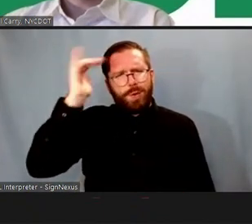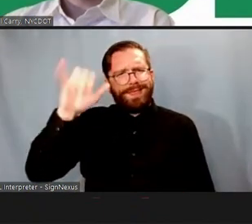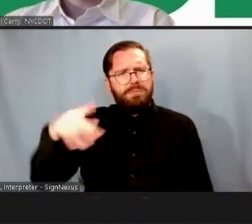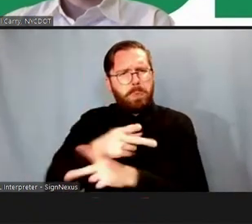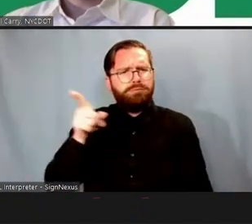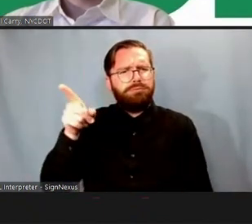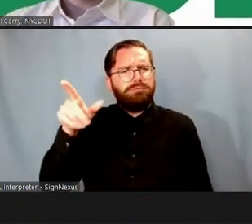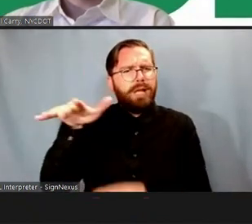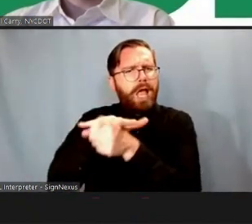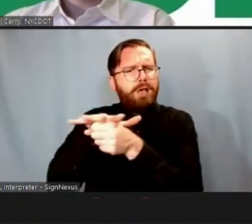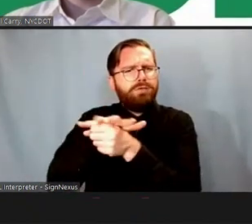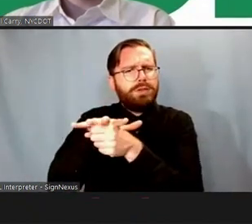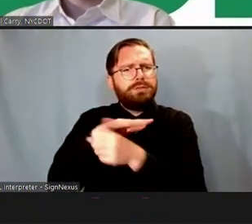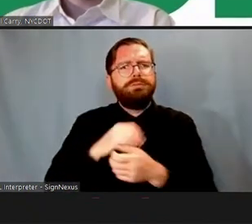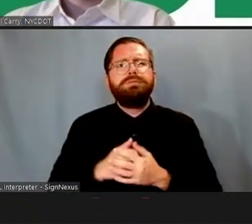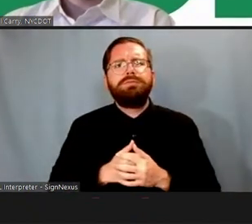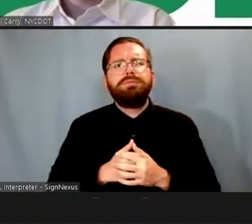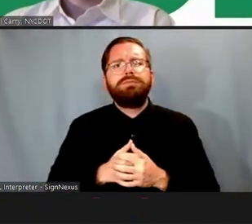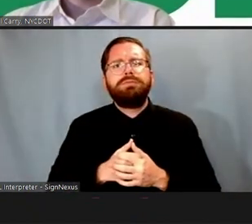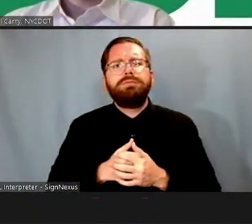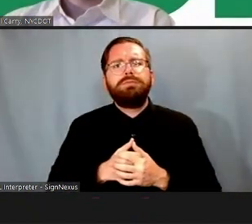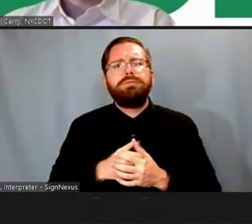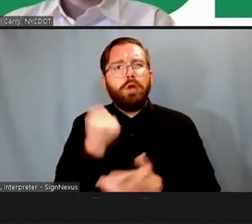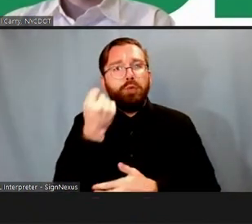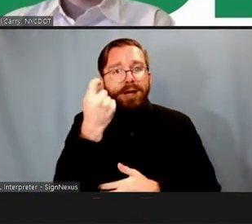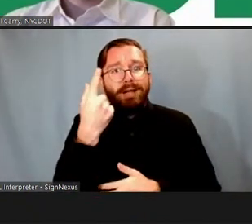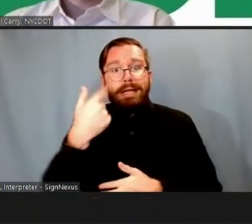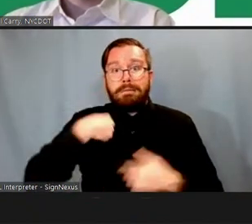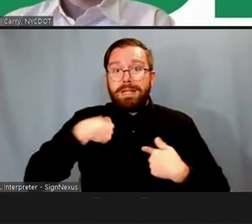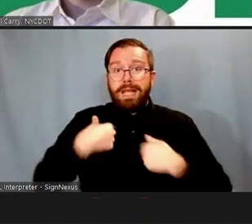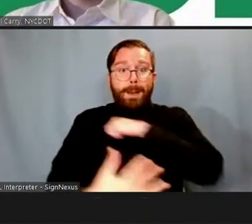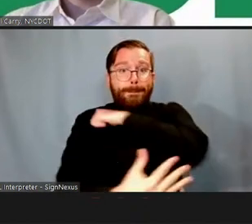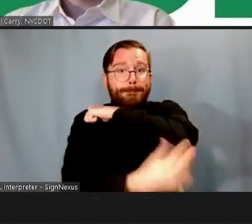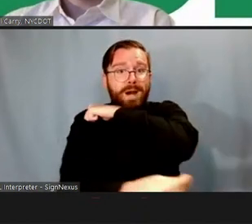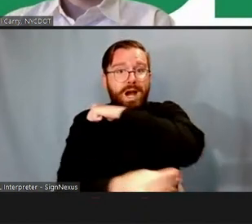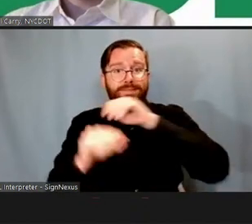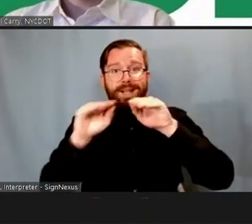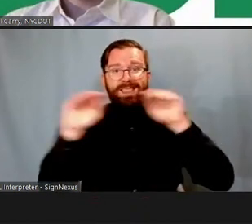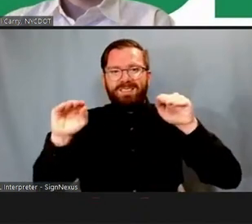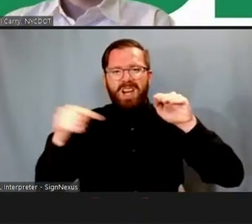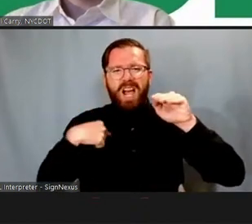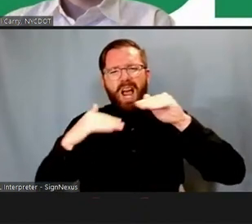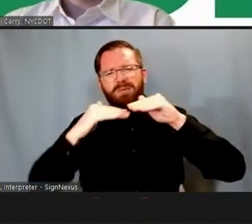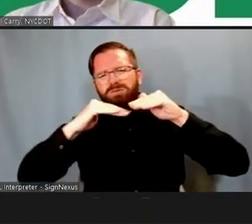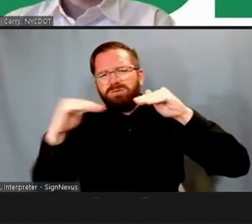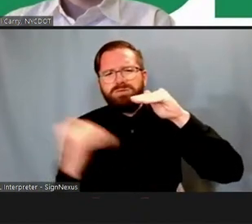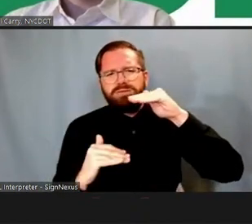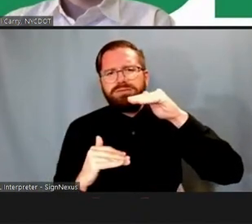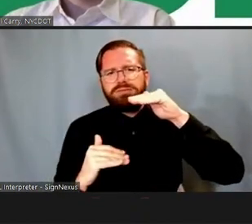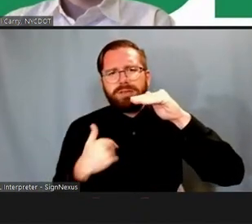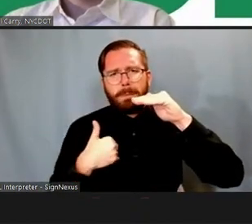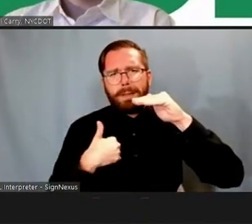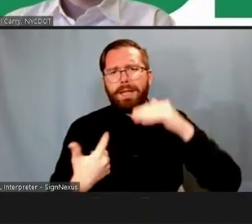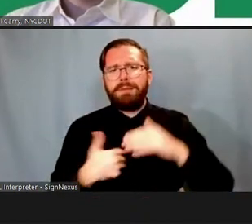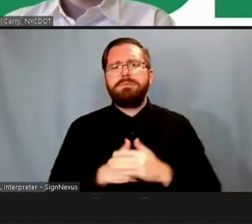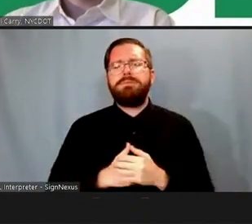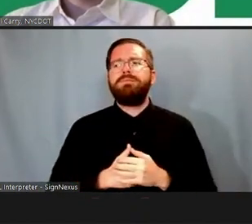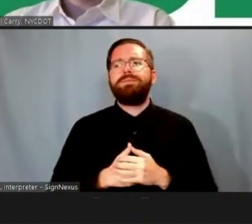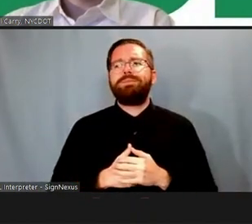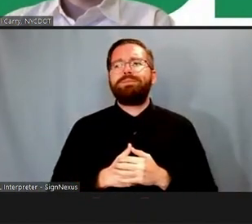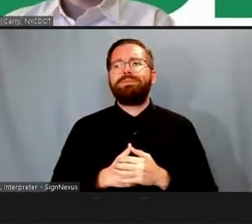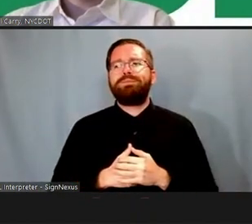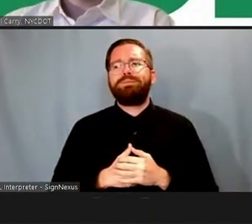considered well below the poverty level to have us